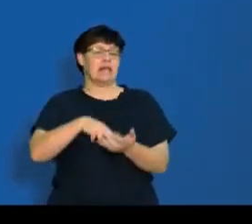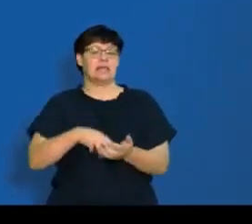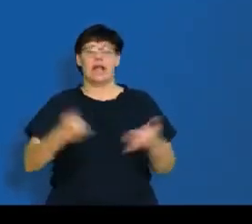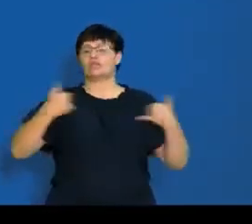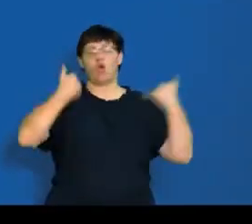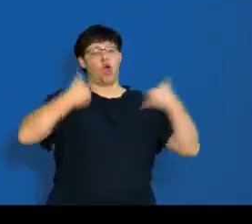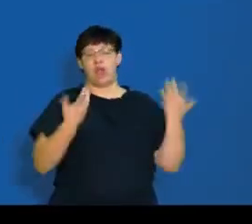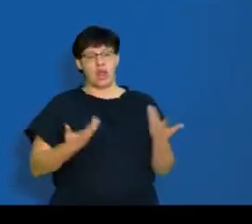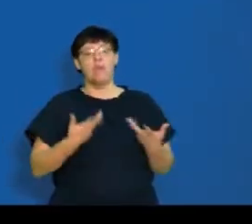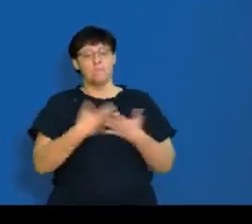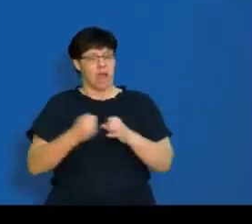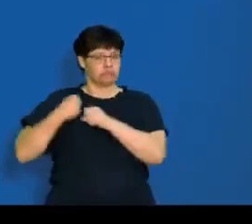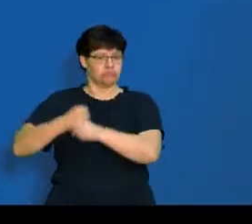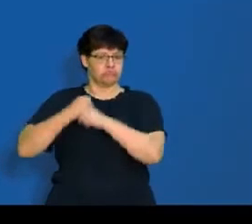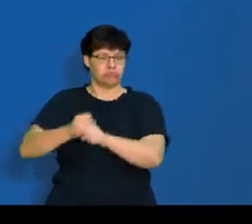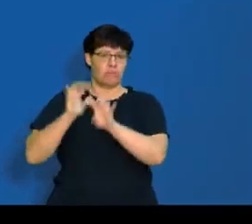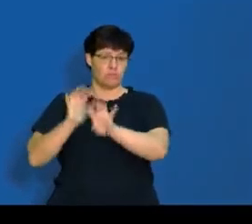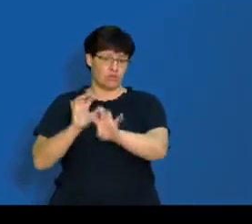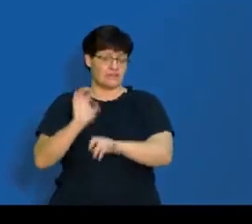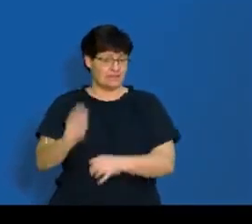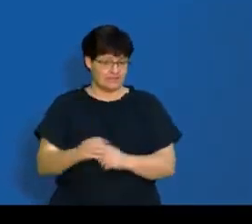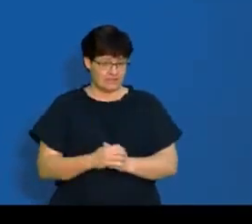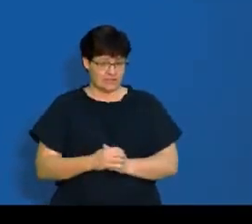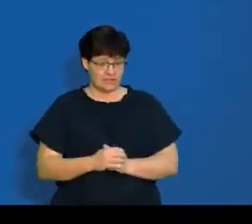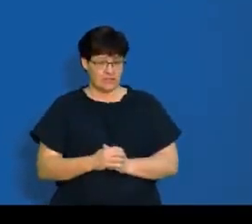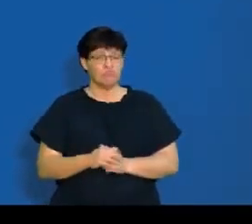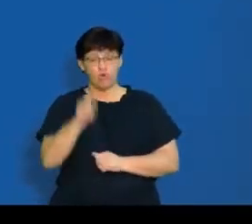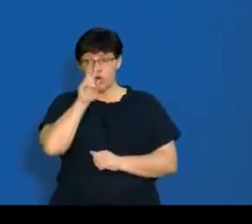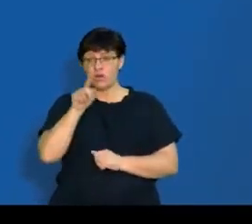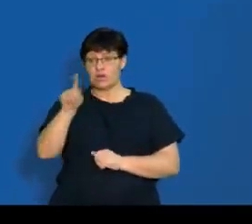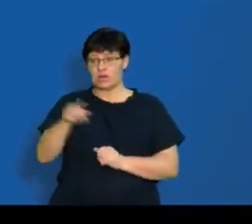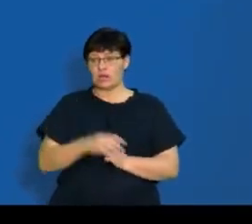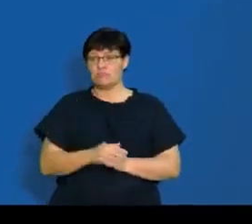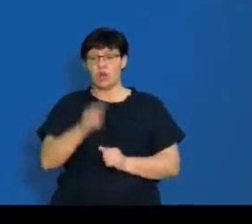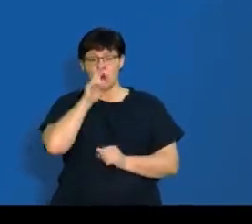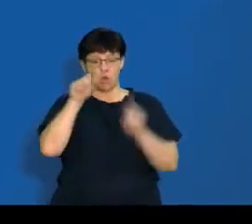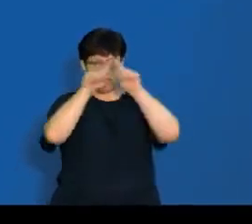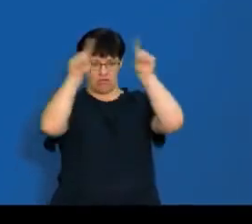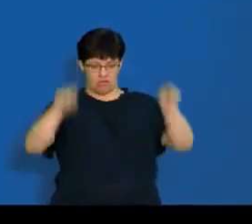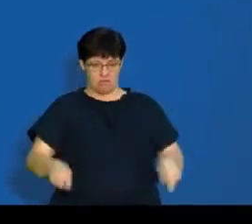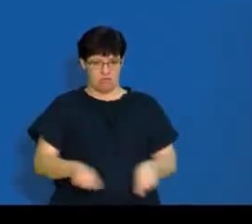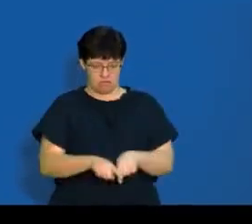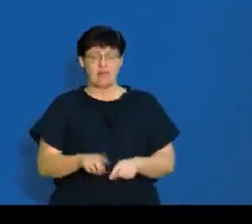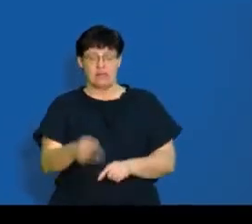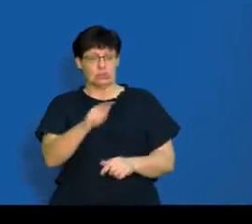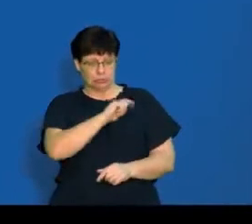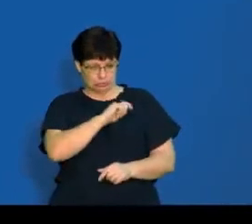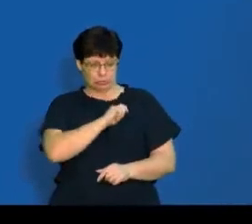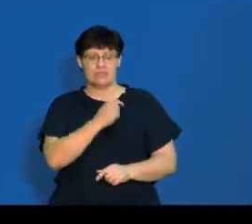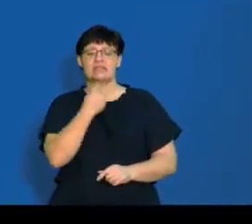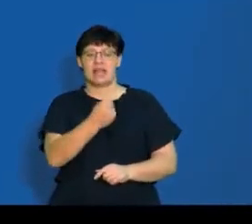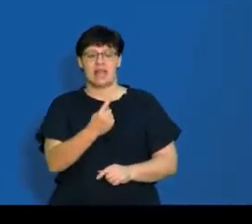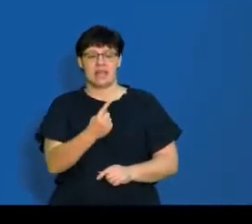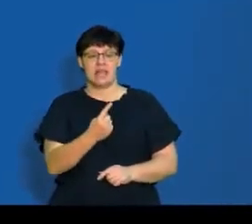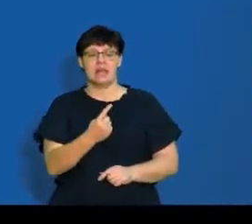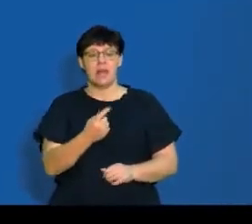fun, they were actually protesting. So you need to look at that. And then you look at the banner they're carrying there. It does say in the caption